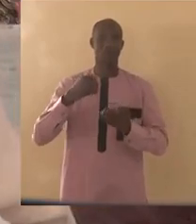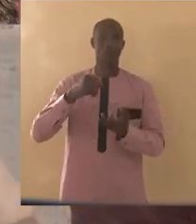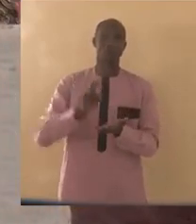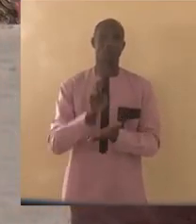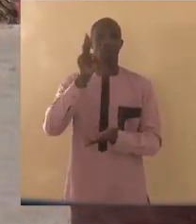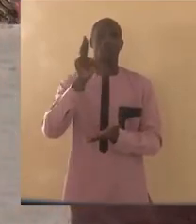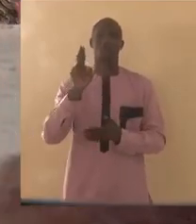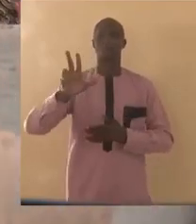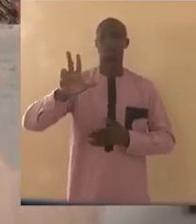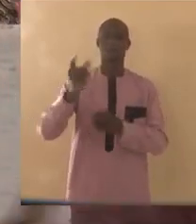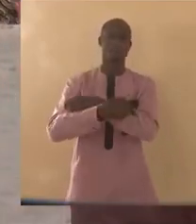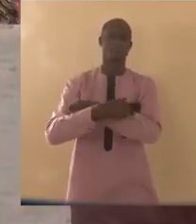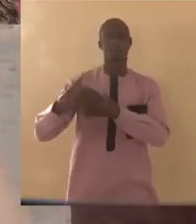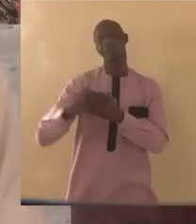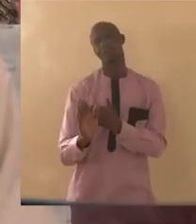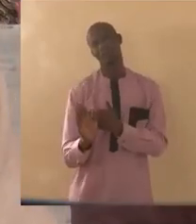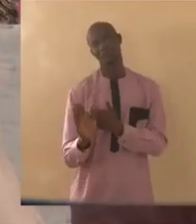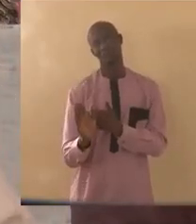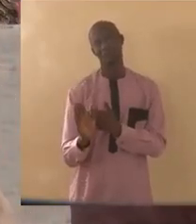uplifting revival,